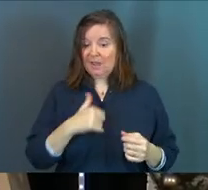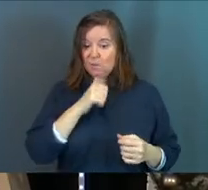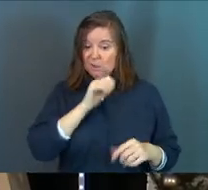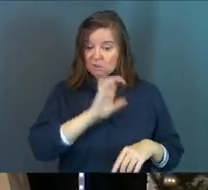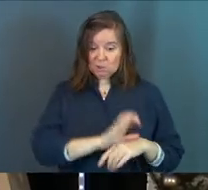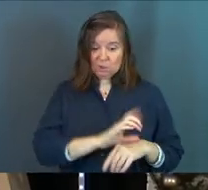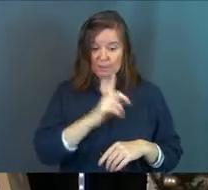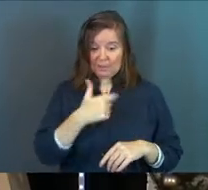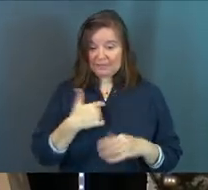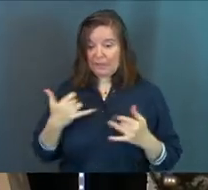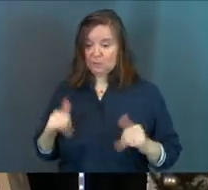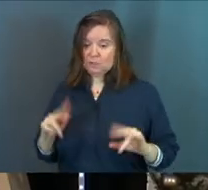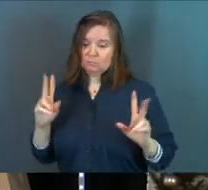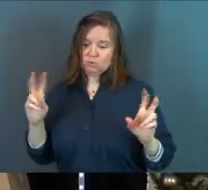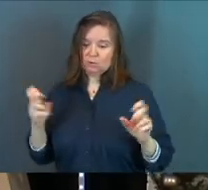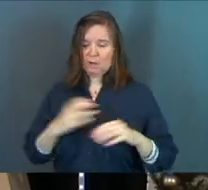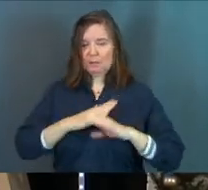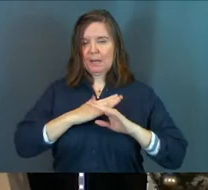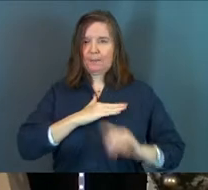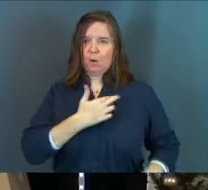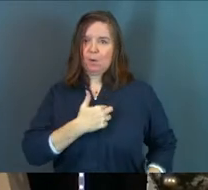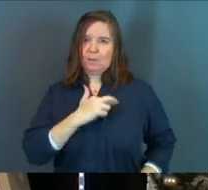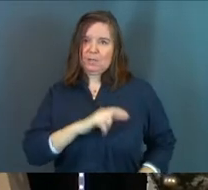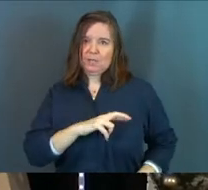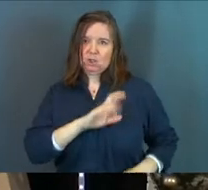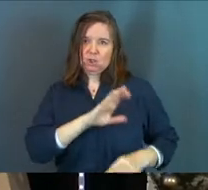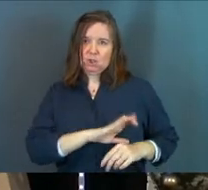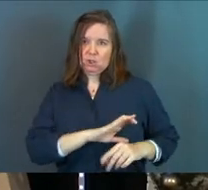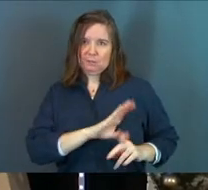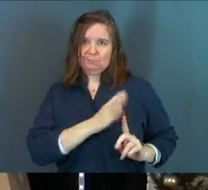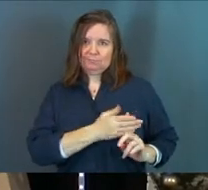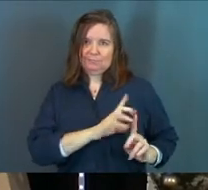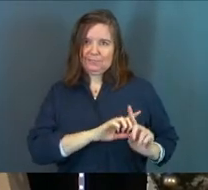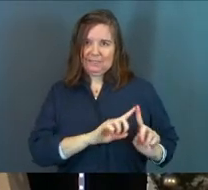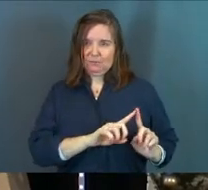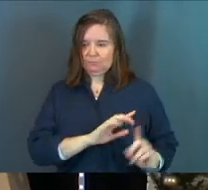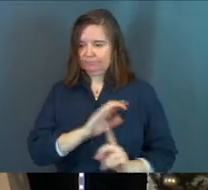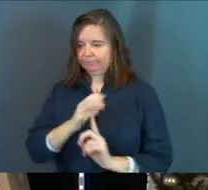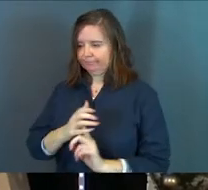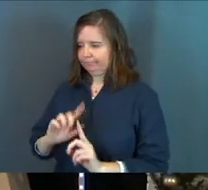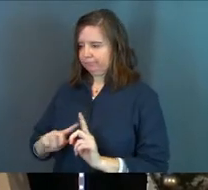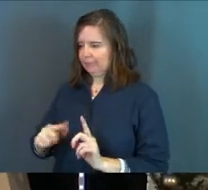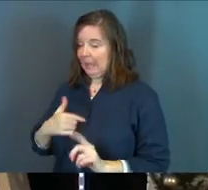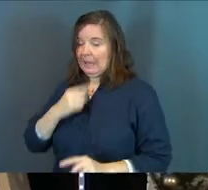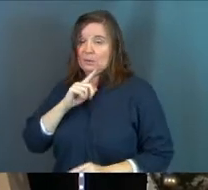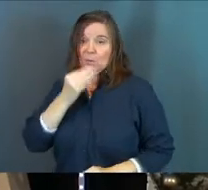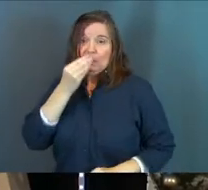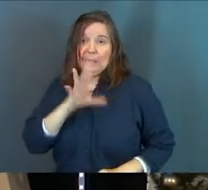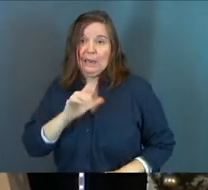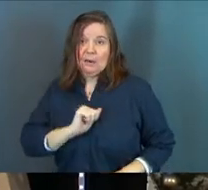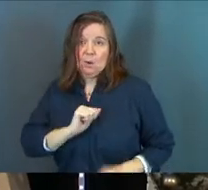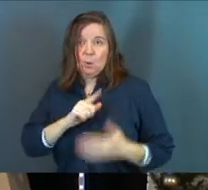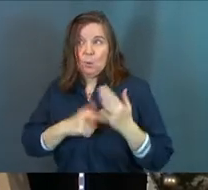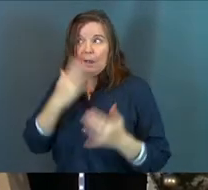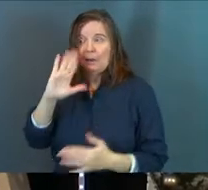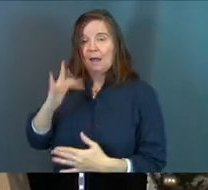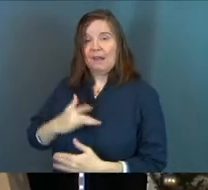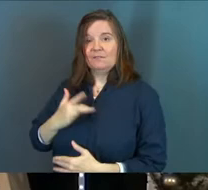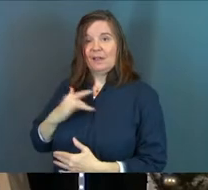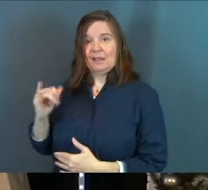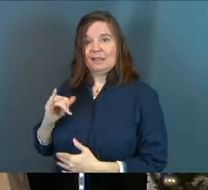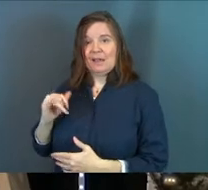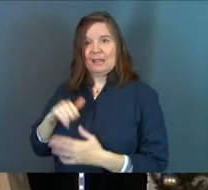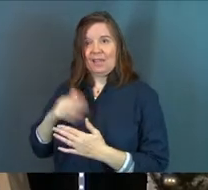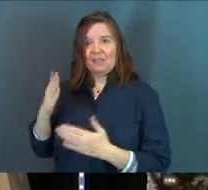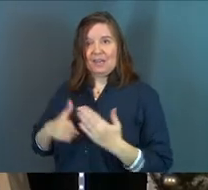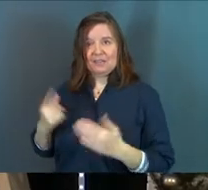wasn't at church because I was still trying to protect my reputation there. I didn't actually care what God felt like